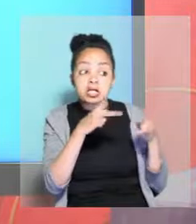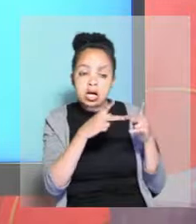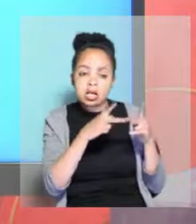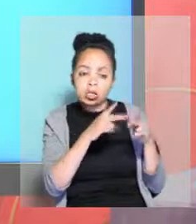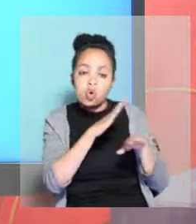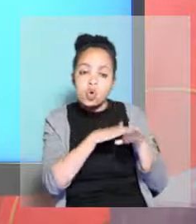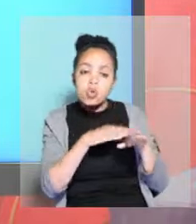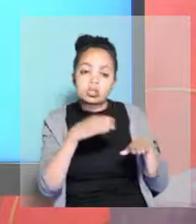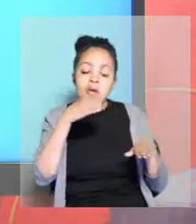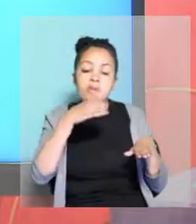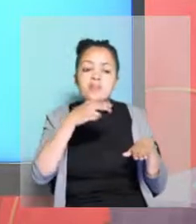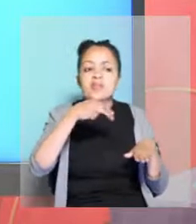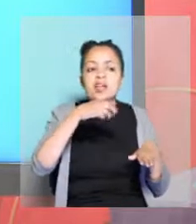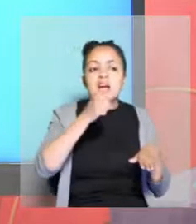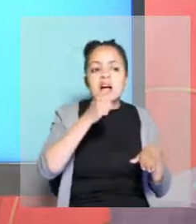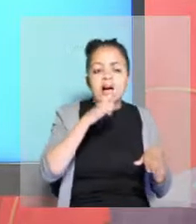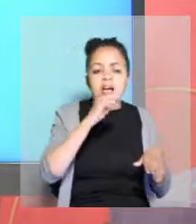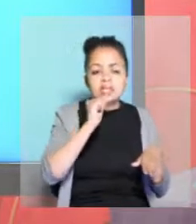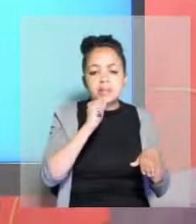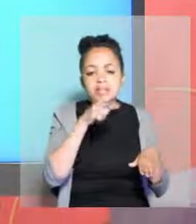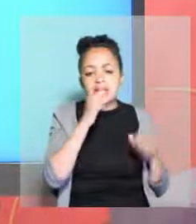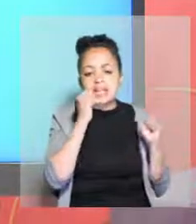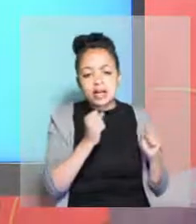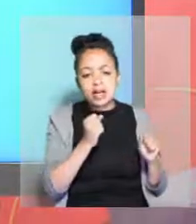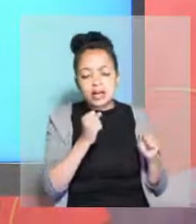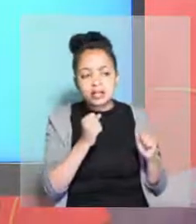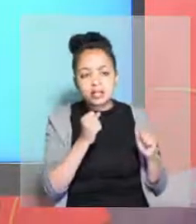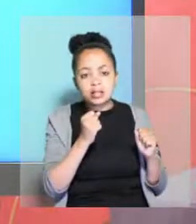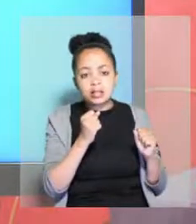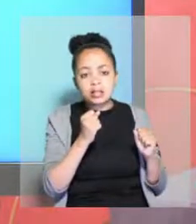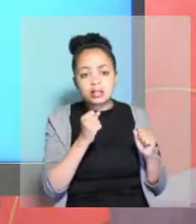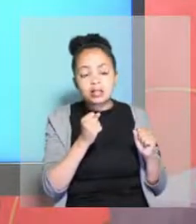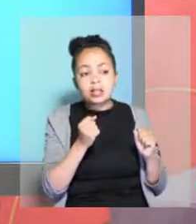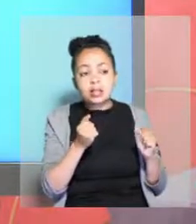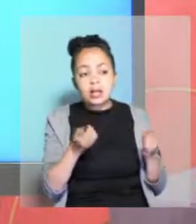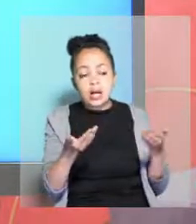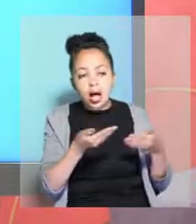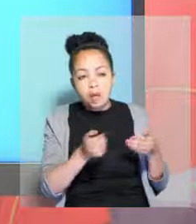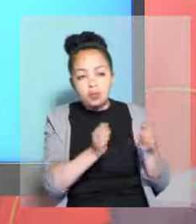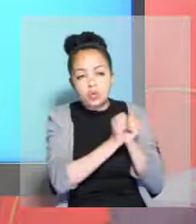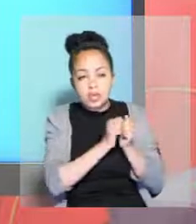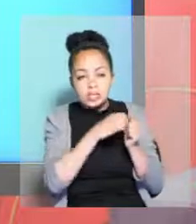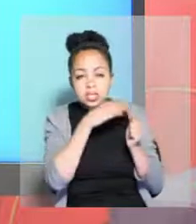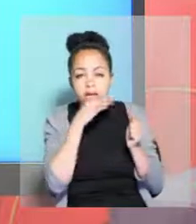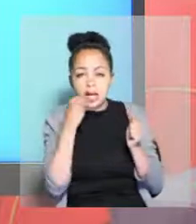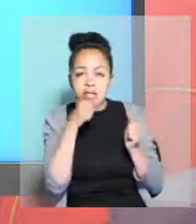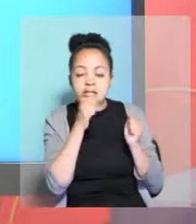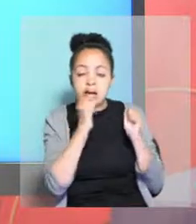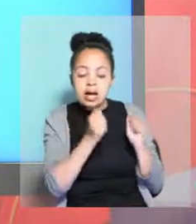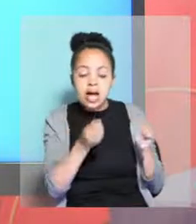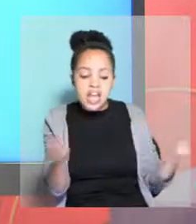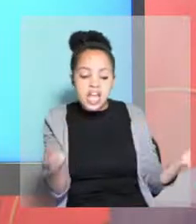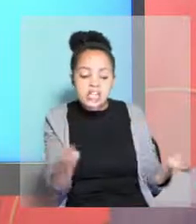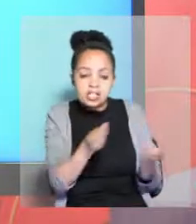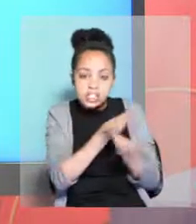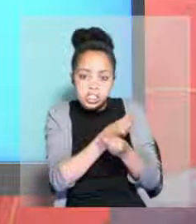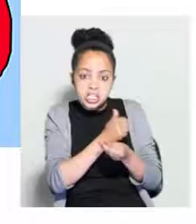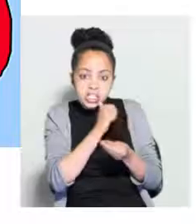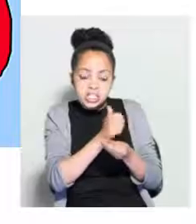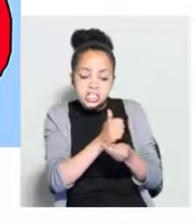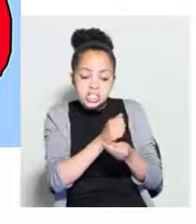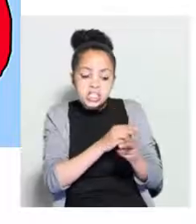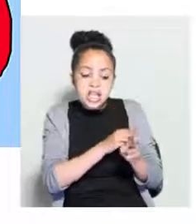chiasmata points. They can come together, and again, they can exchange their